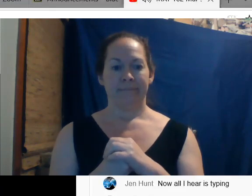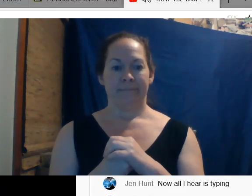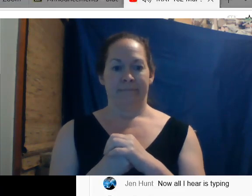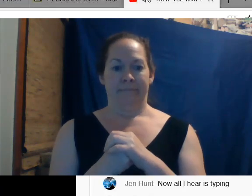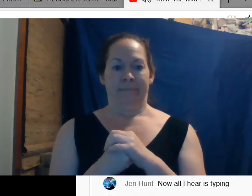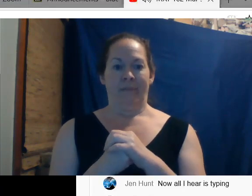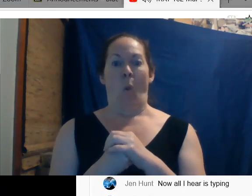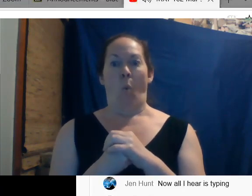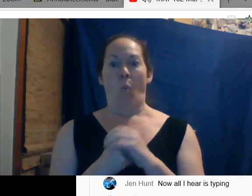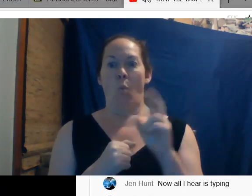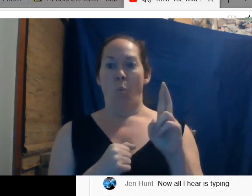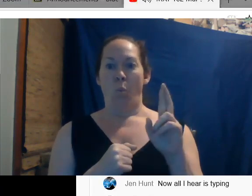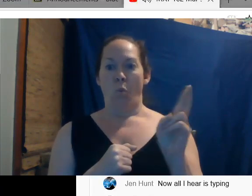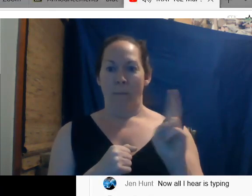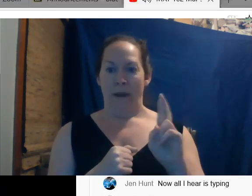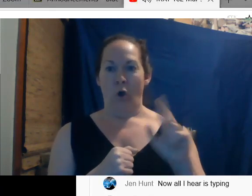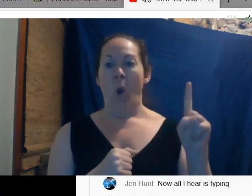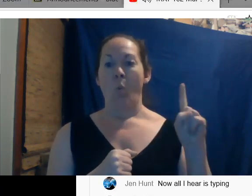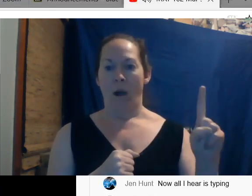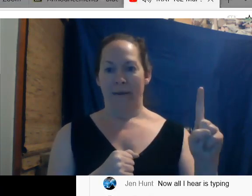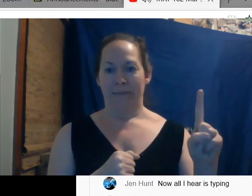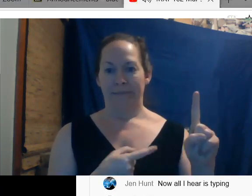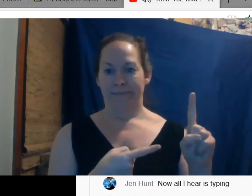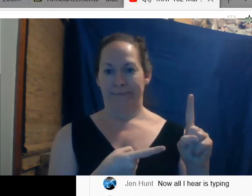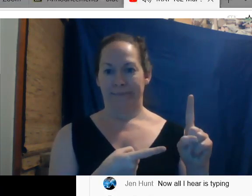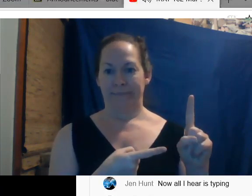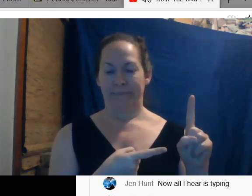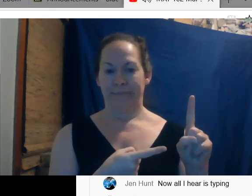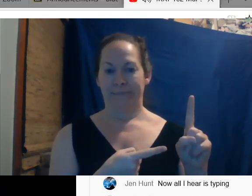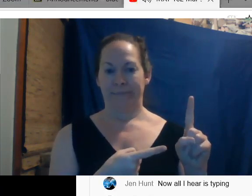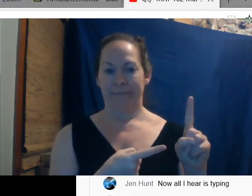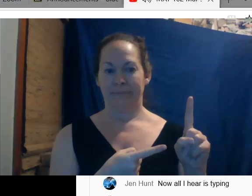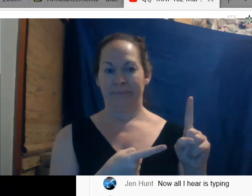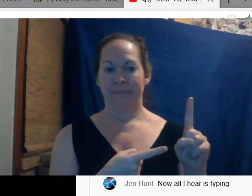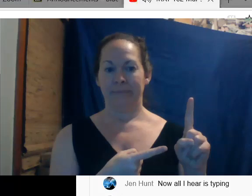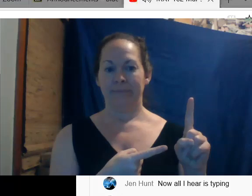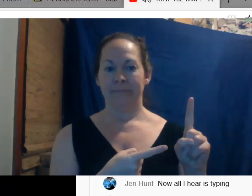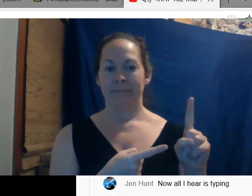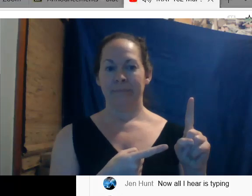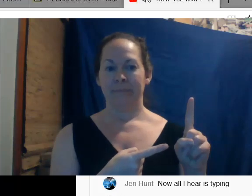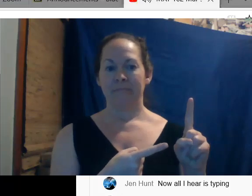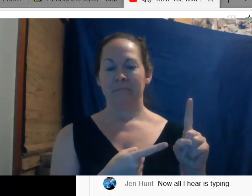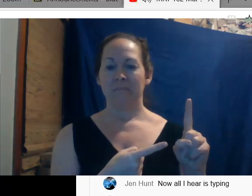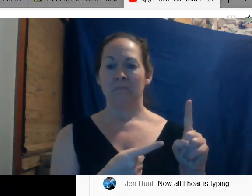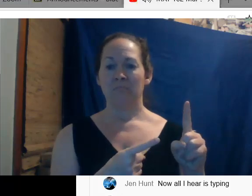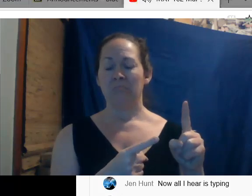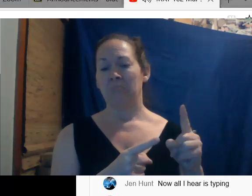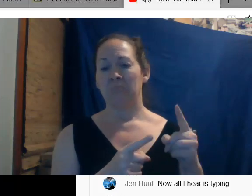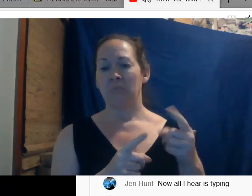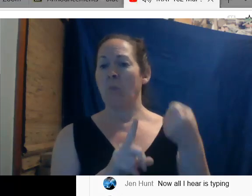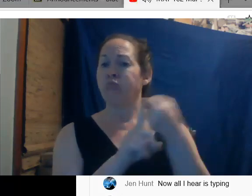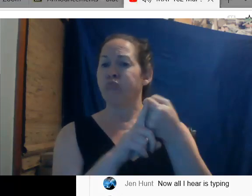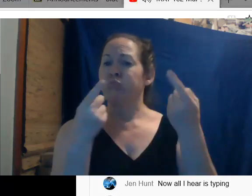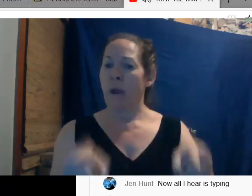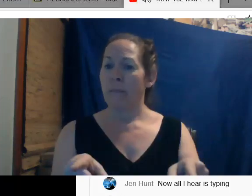A remainder of 1. Now, remainders are neat things in dividing up polynomials because it's